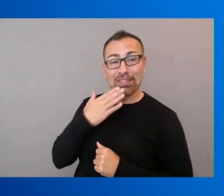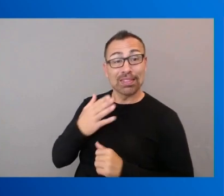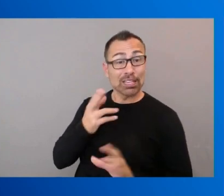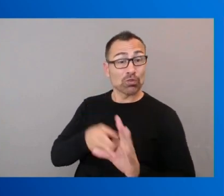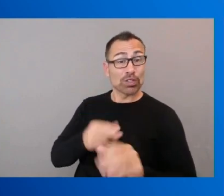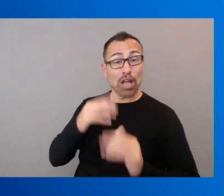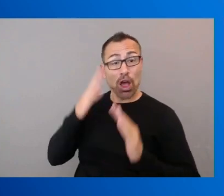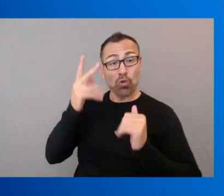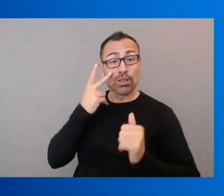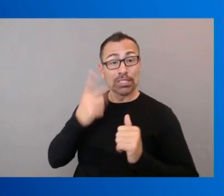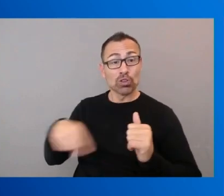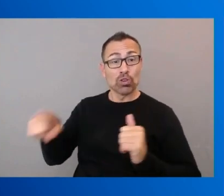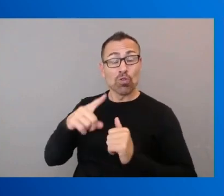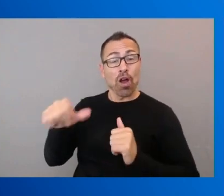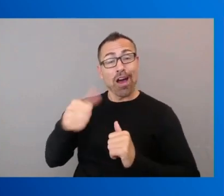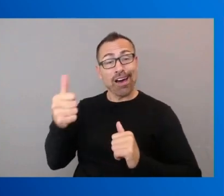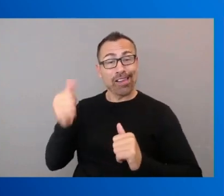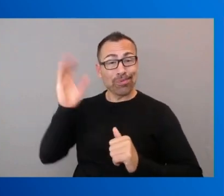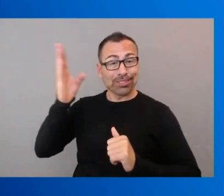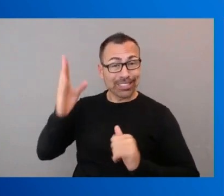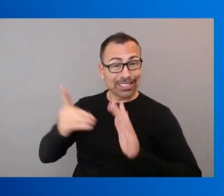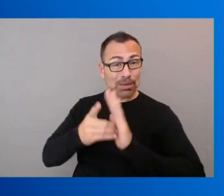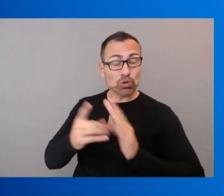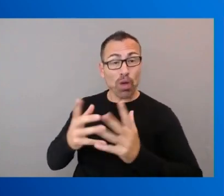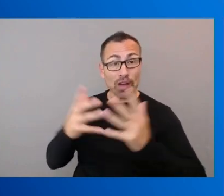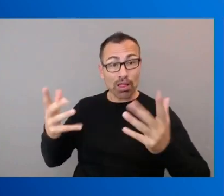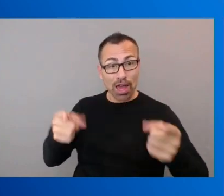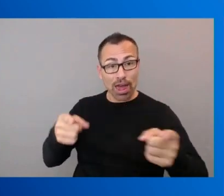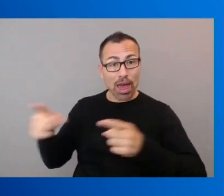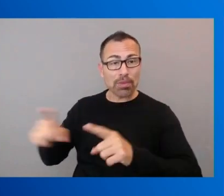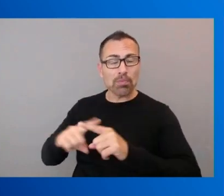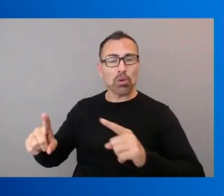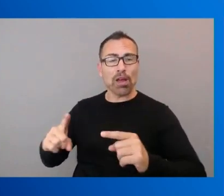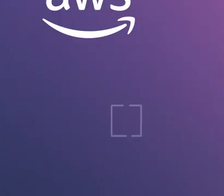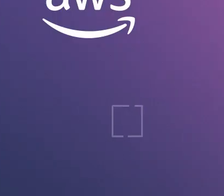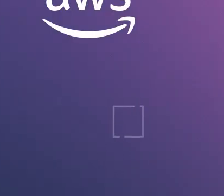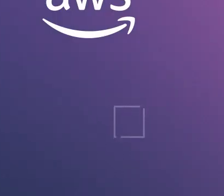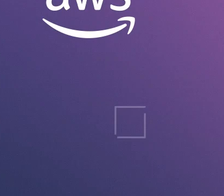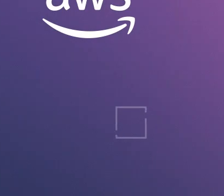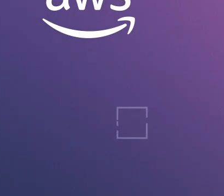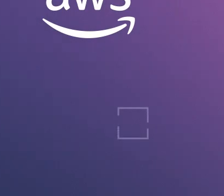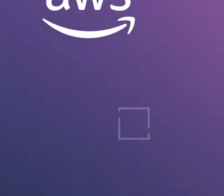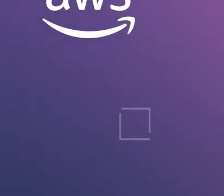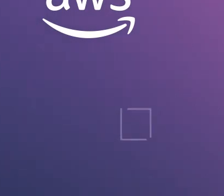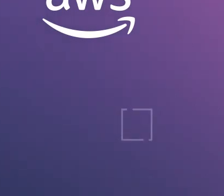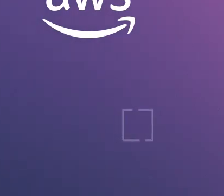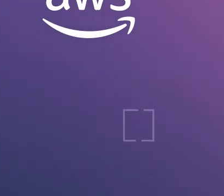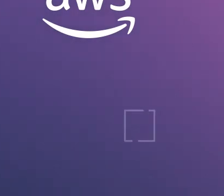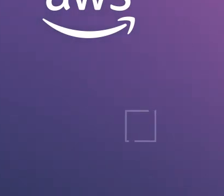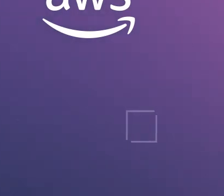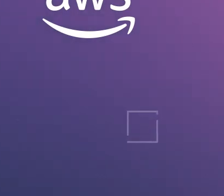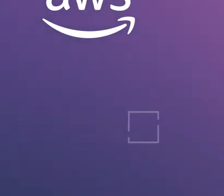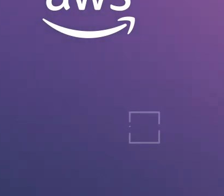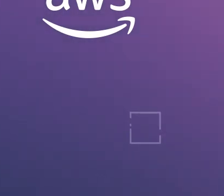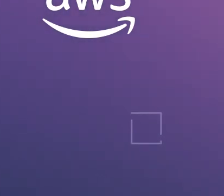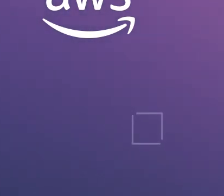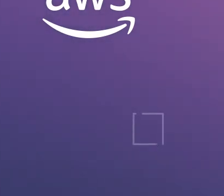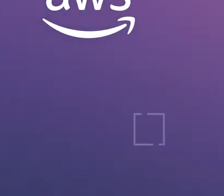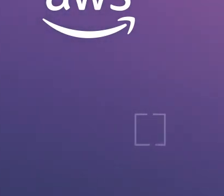certainly a lot coming up ahead. So we're going to take a very quick break, but then we'll be back with Eric and Jessica. Thanks very much.